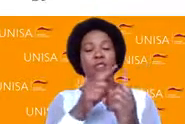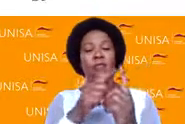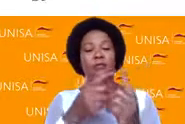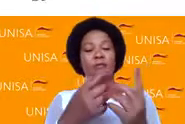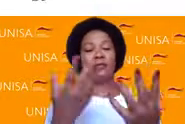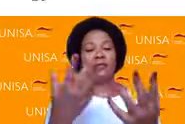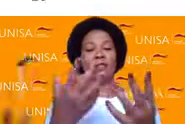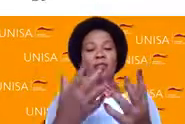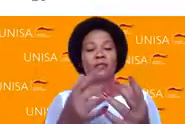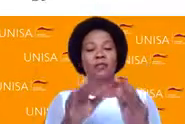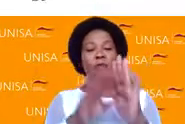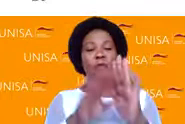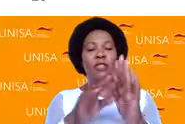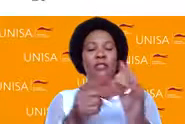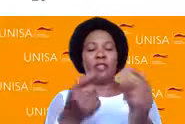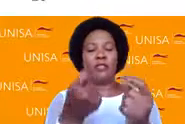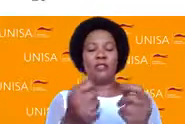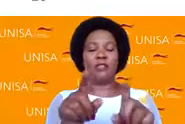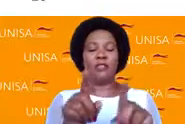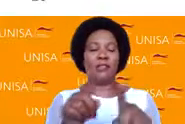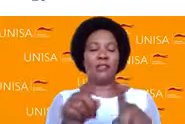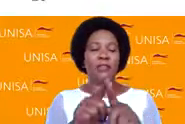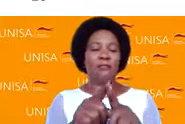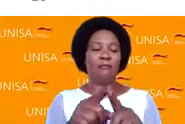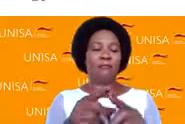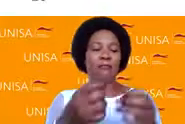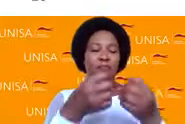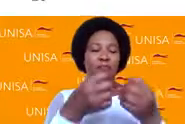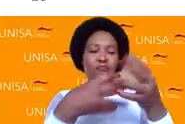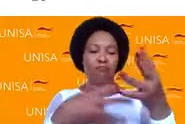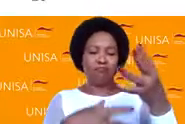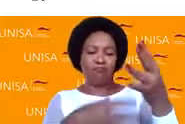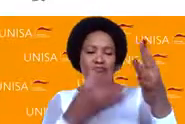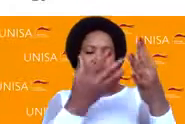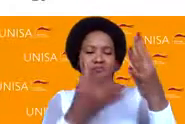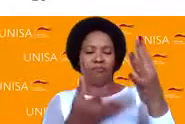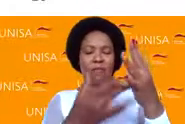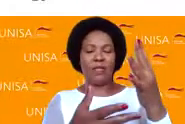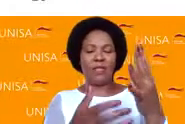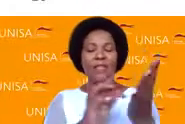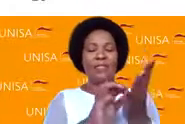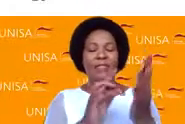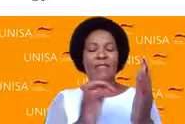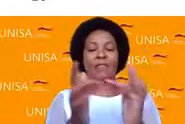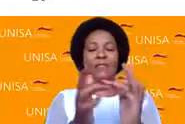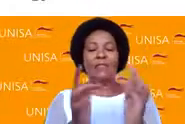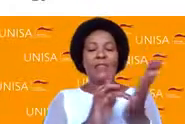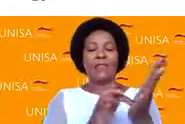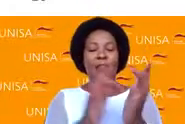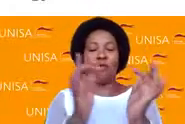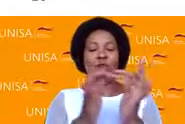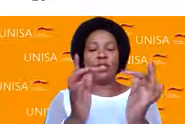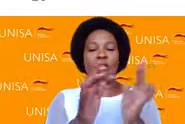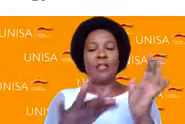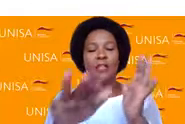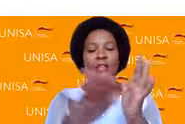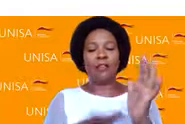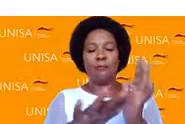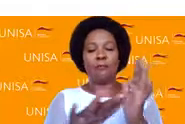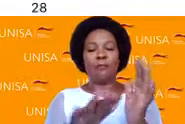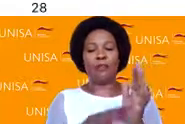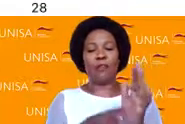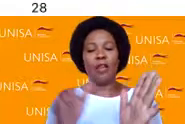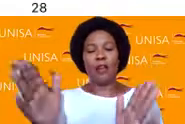exactly the same. We've got a left navigation over here. We've got a central content area, and then also right